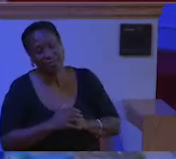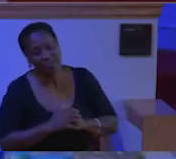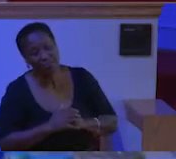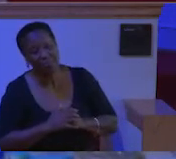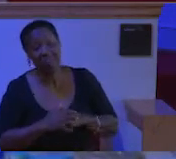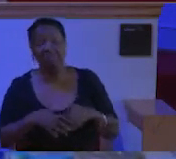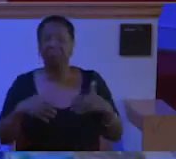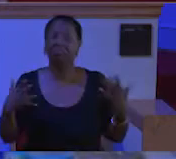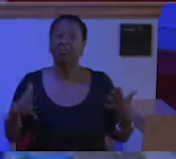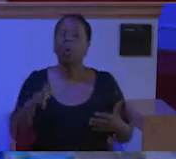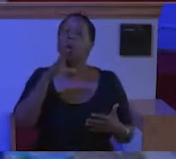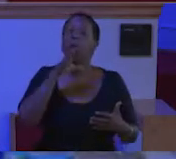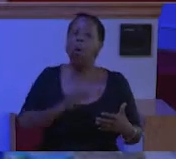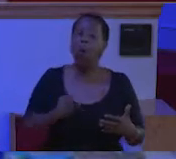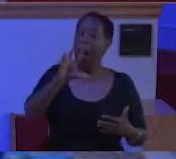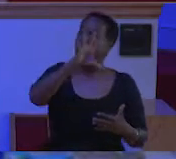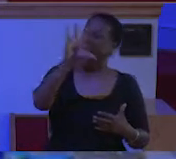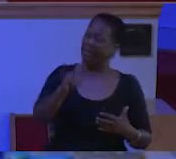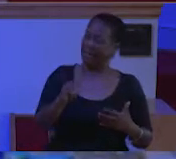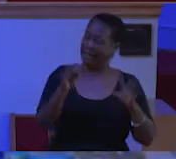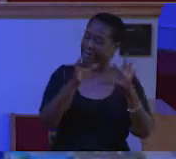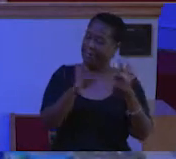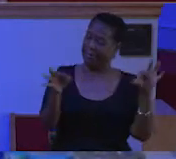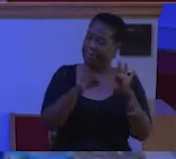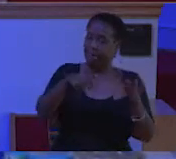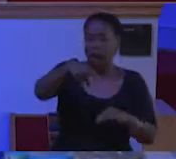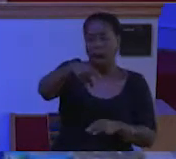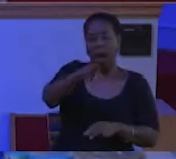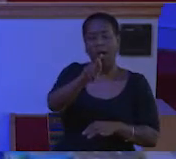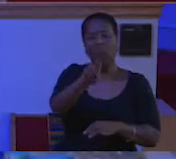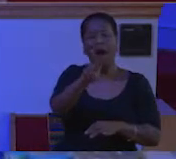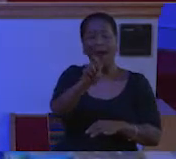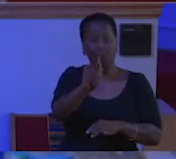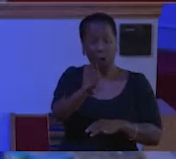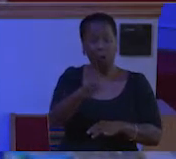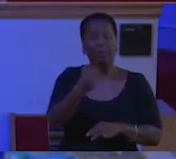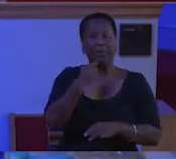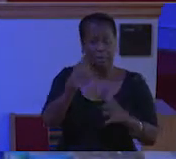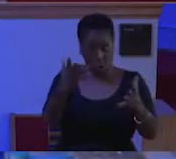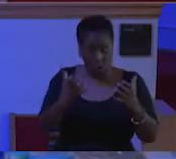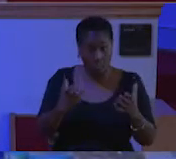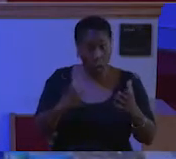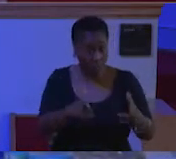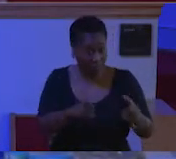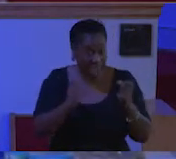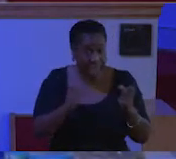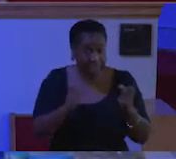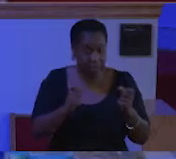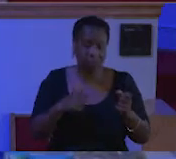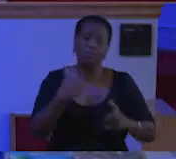An old African proverb says that if you want to go fast, go alone.